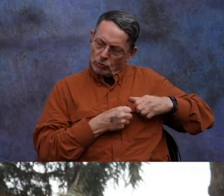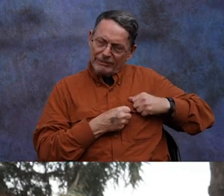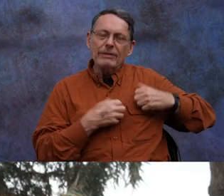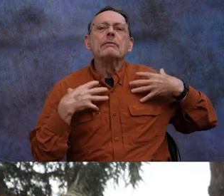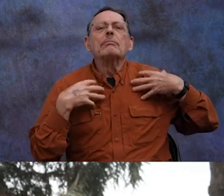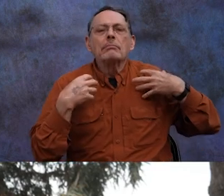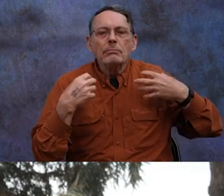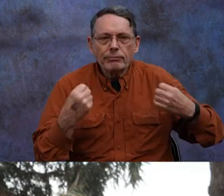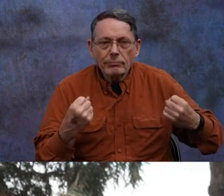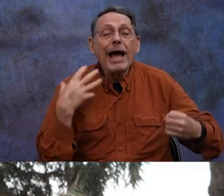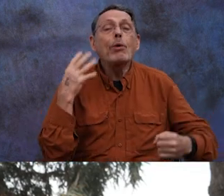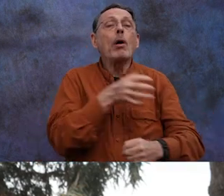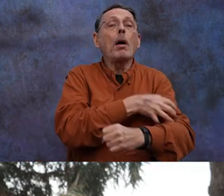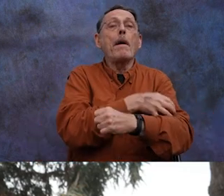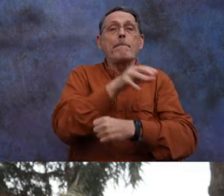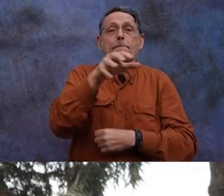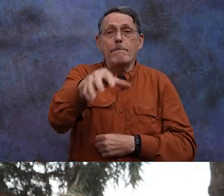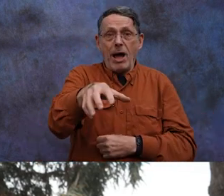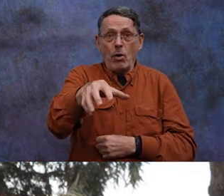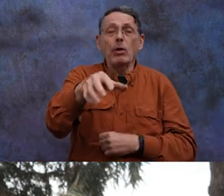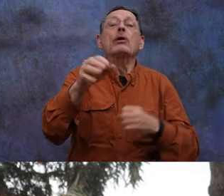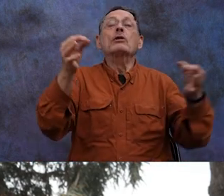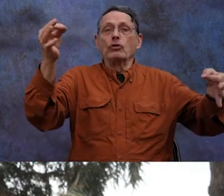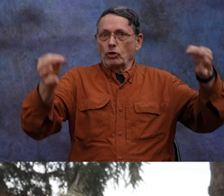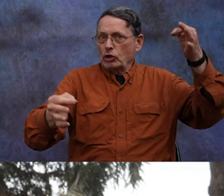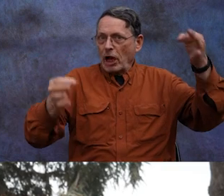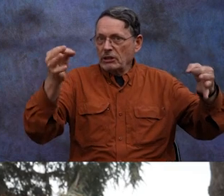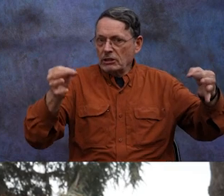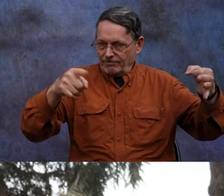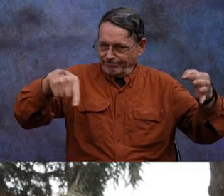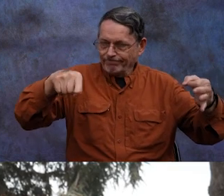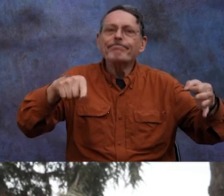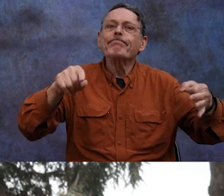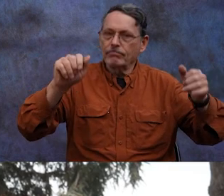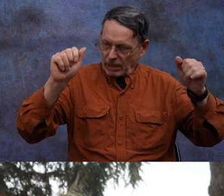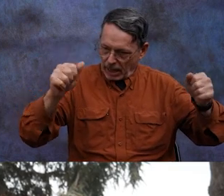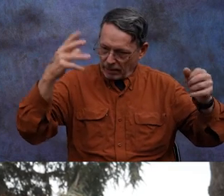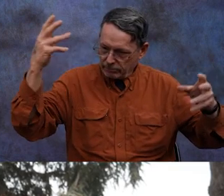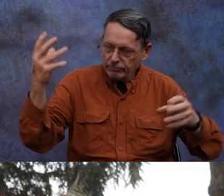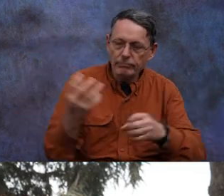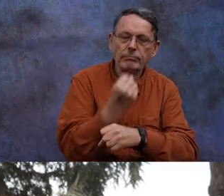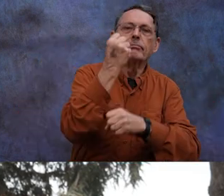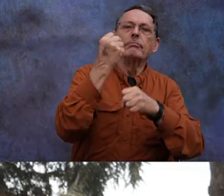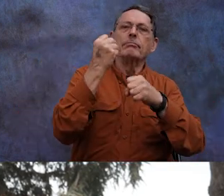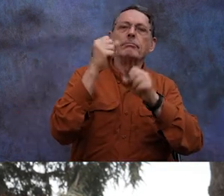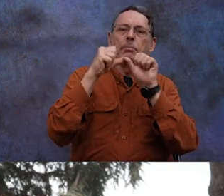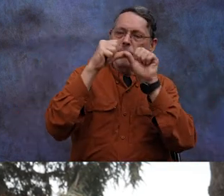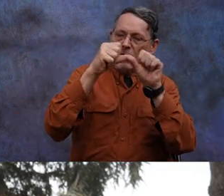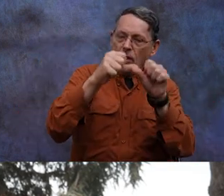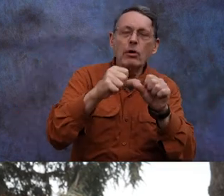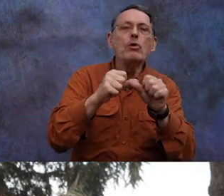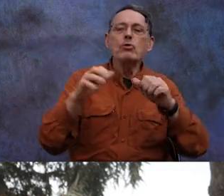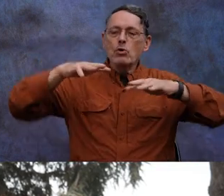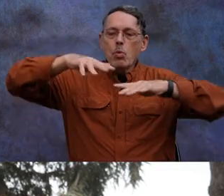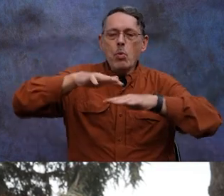empowers justice to prevail. To weave a web of connection